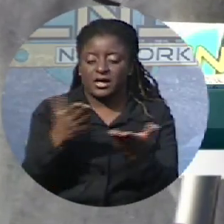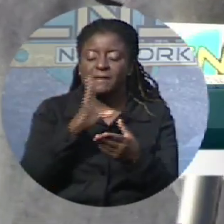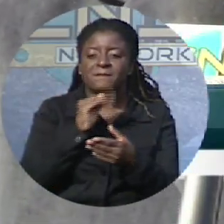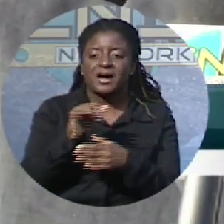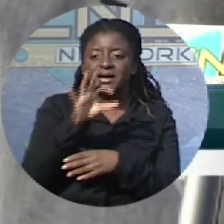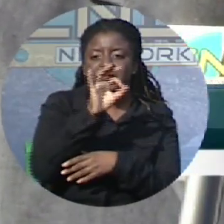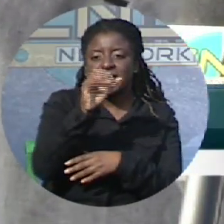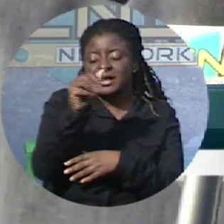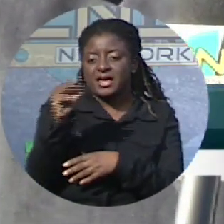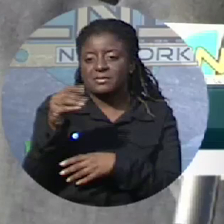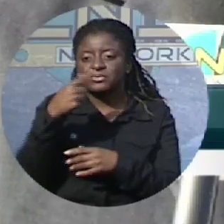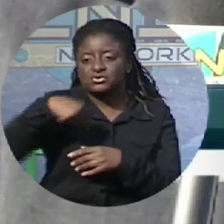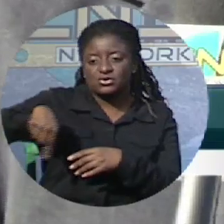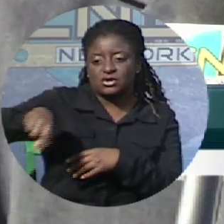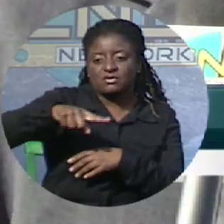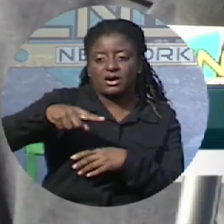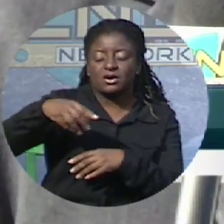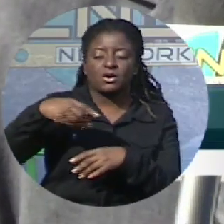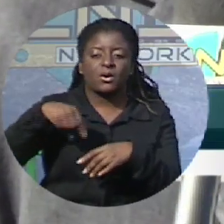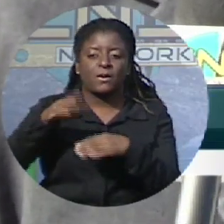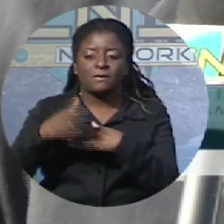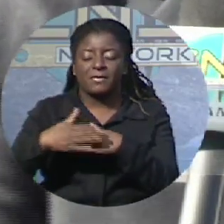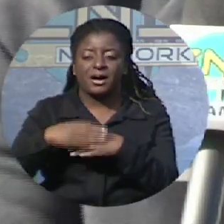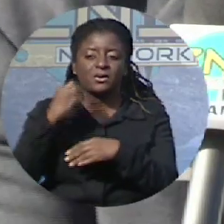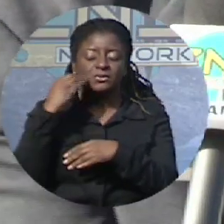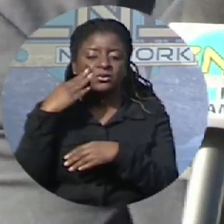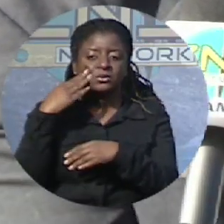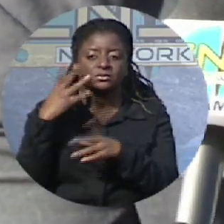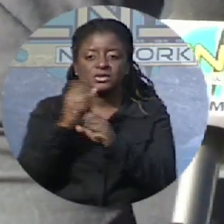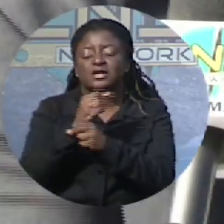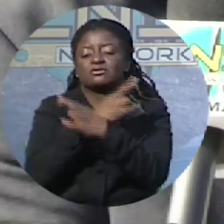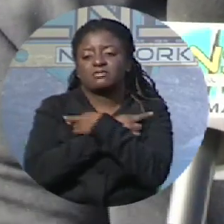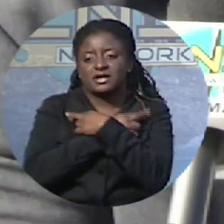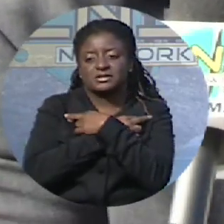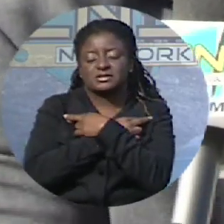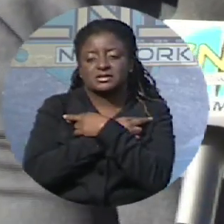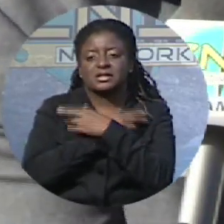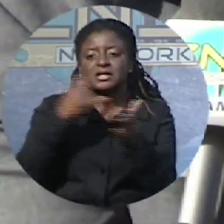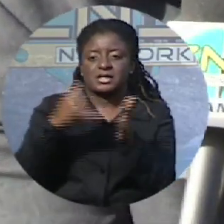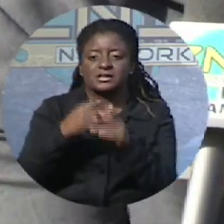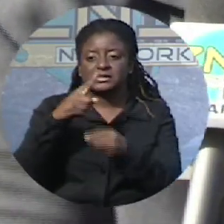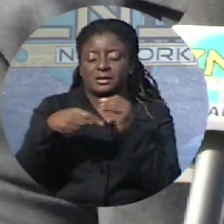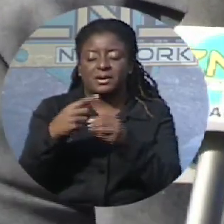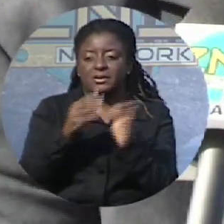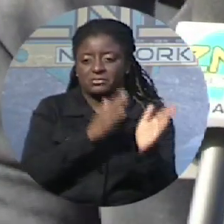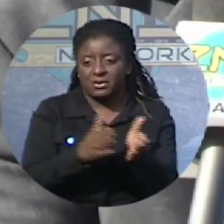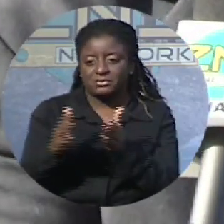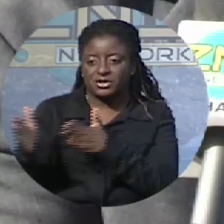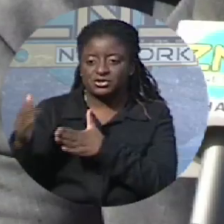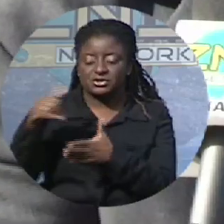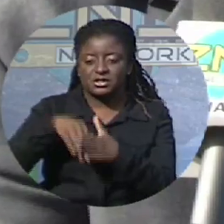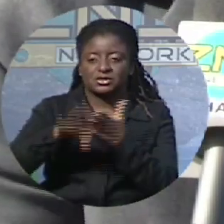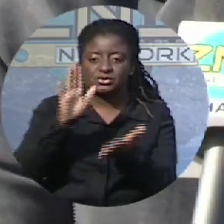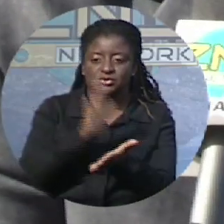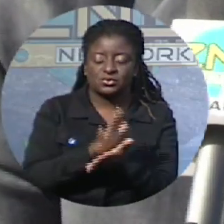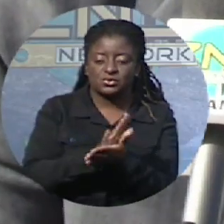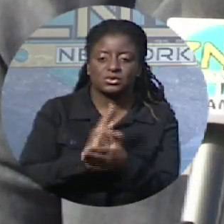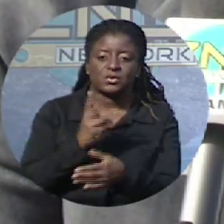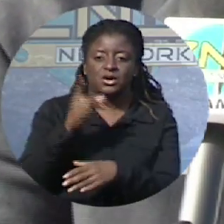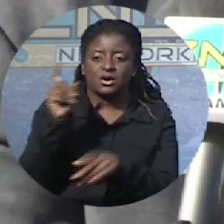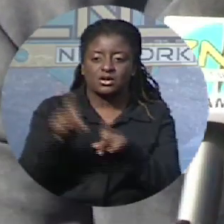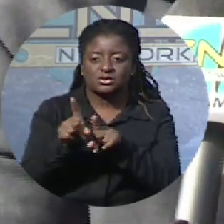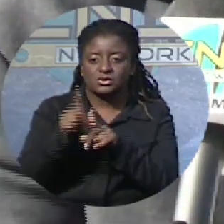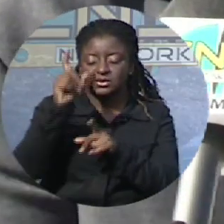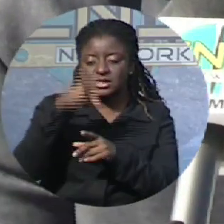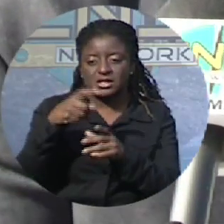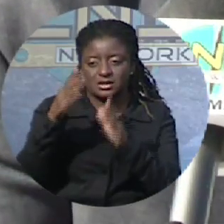back and go get yourself some rest so you get to school on time for the next day, because it's about health preparation within the schools. And we also need the parents to work with